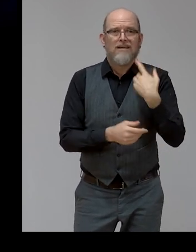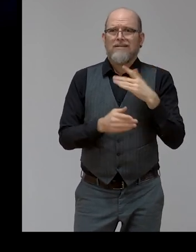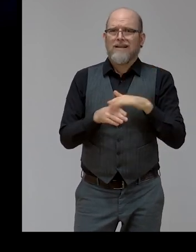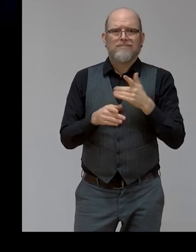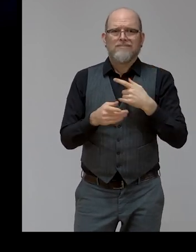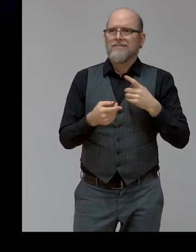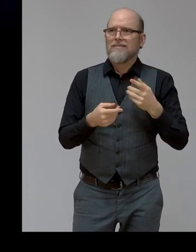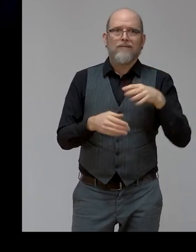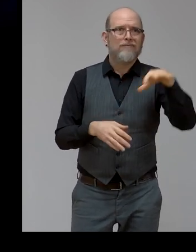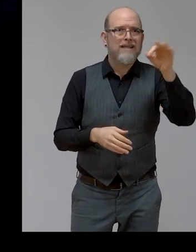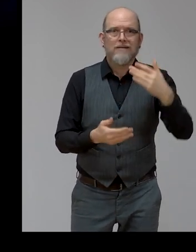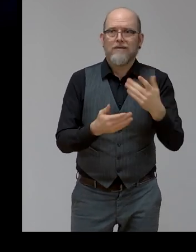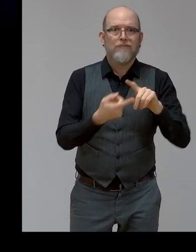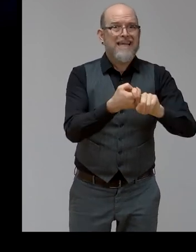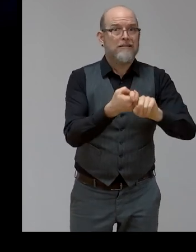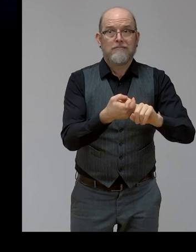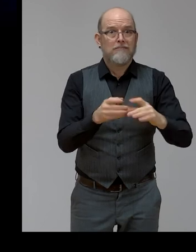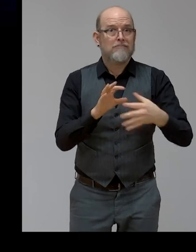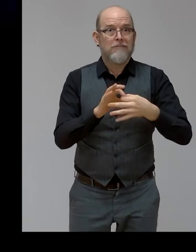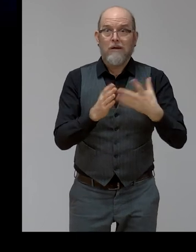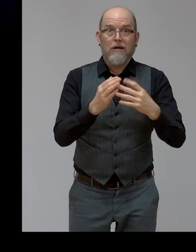peer-to-peer learning and like a support group.